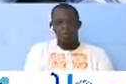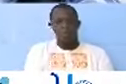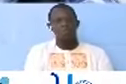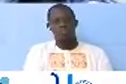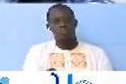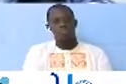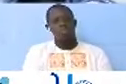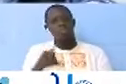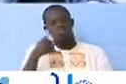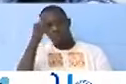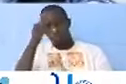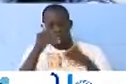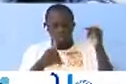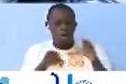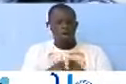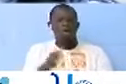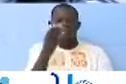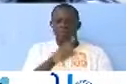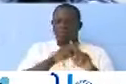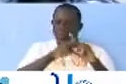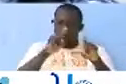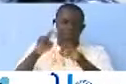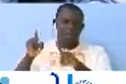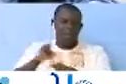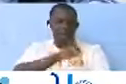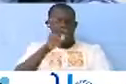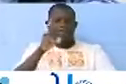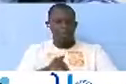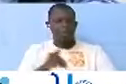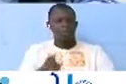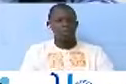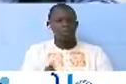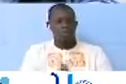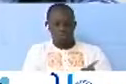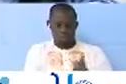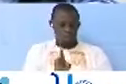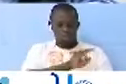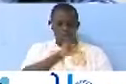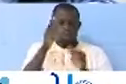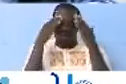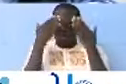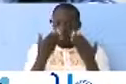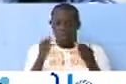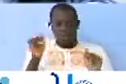calls were coming from every side. We don't know still what has